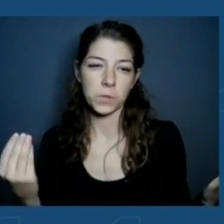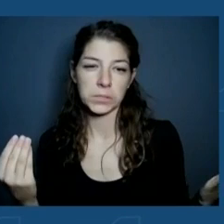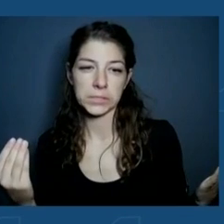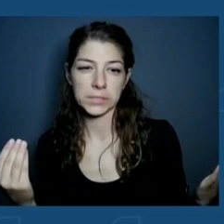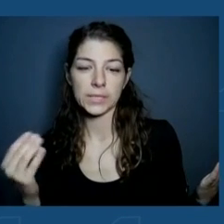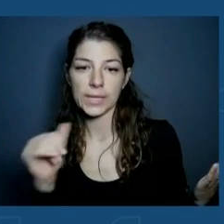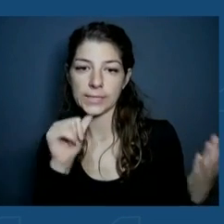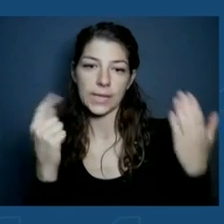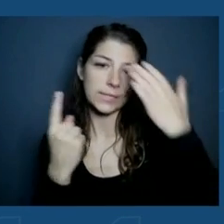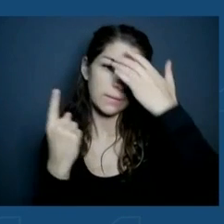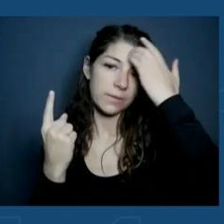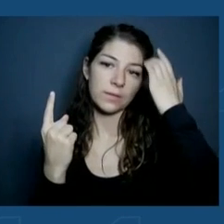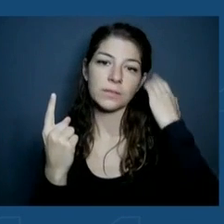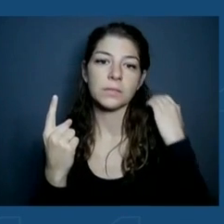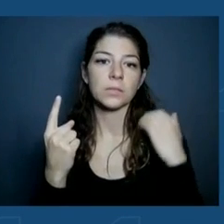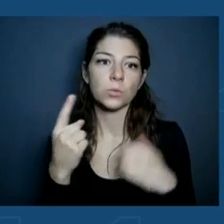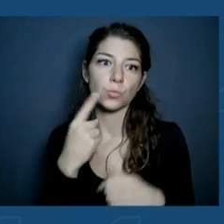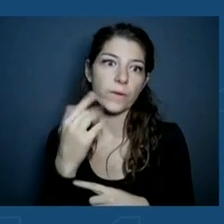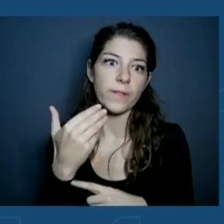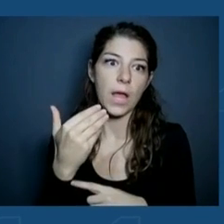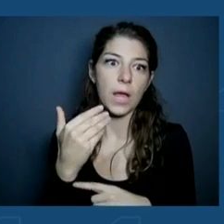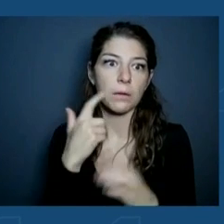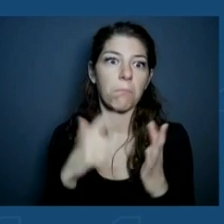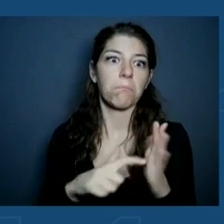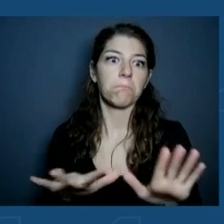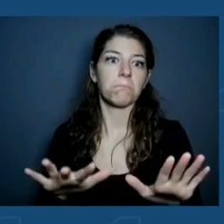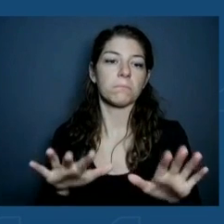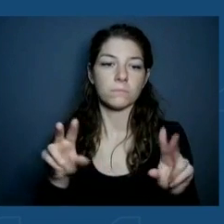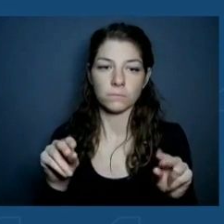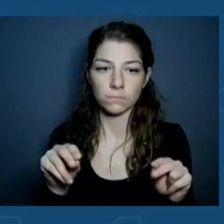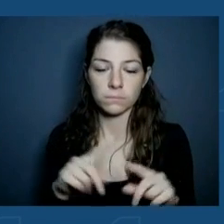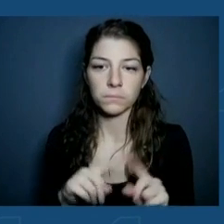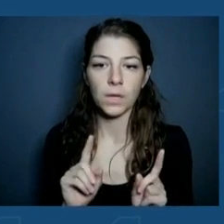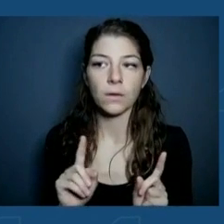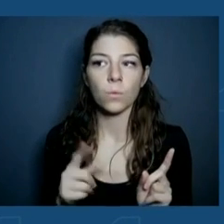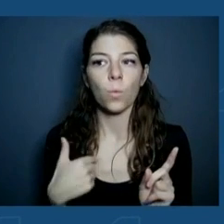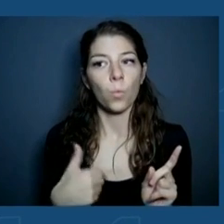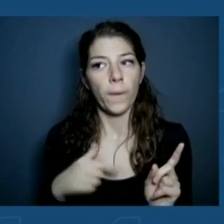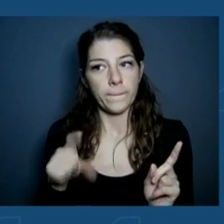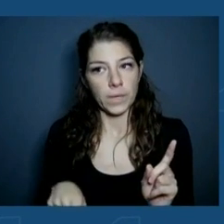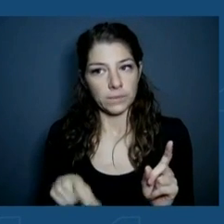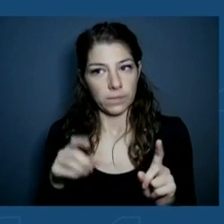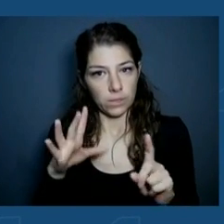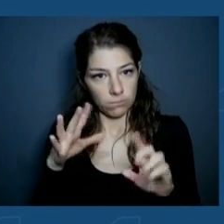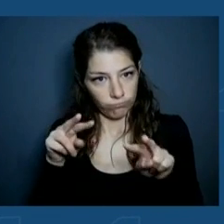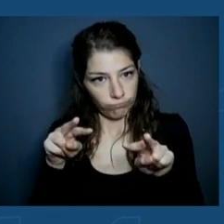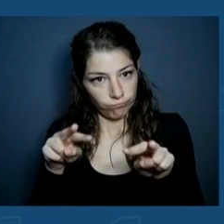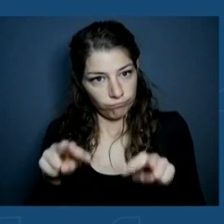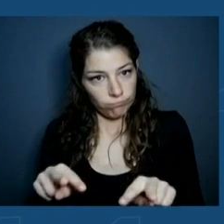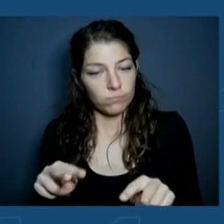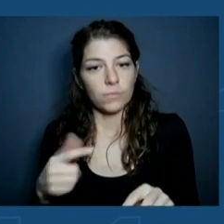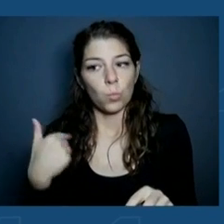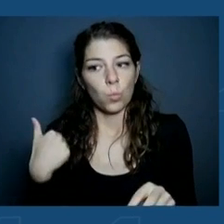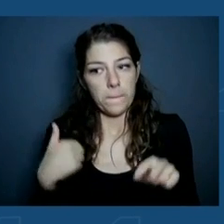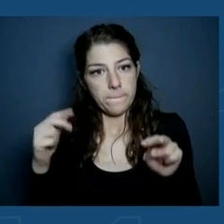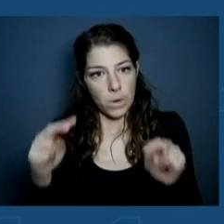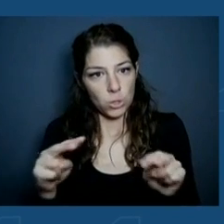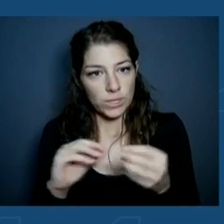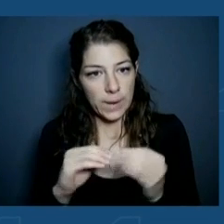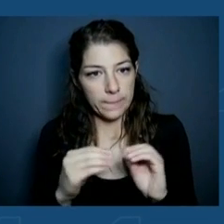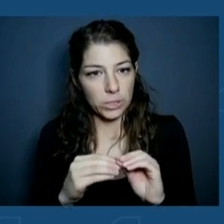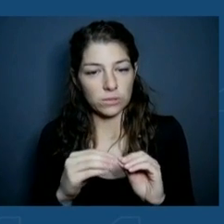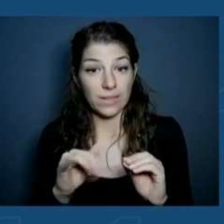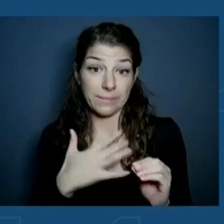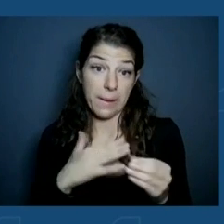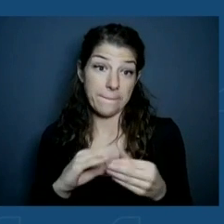that raises the red flag. But we must be vigilant, and we are monitoring these numbers closely. That's my